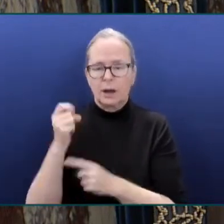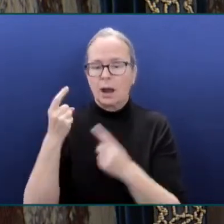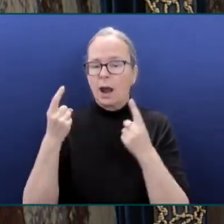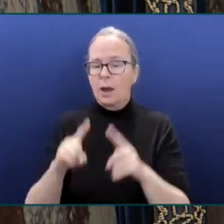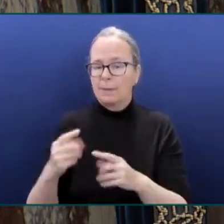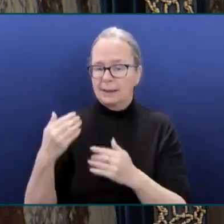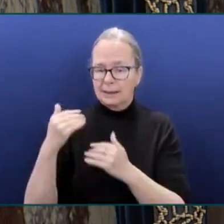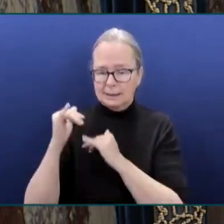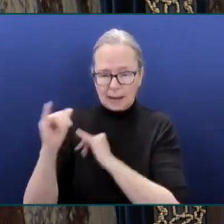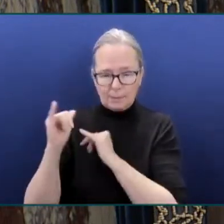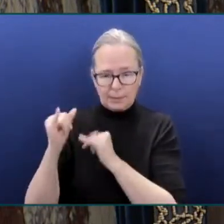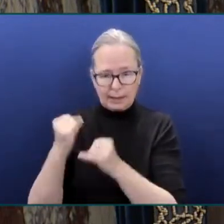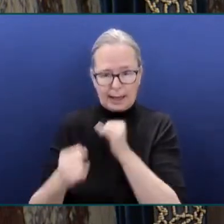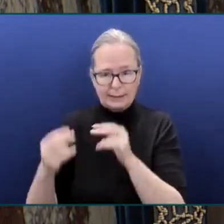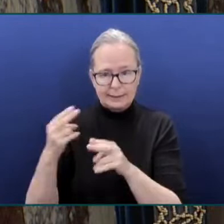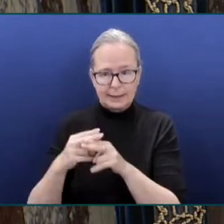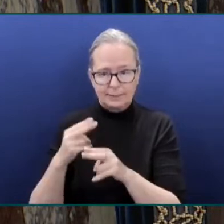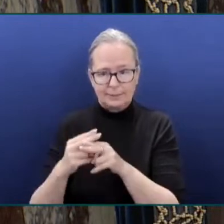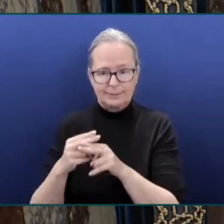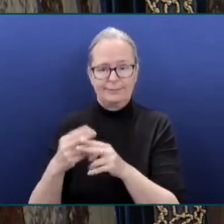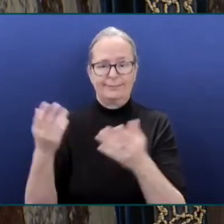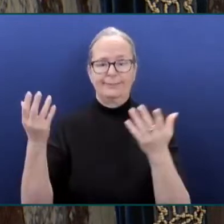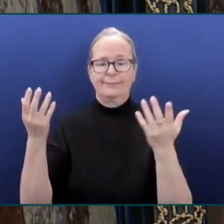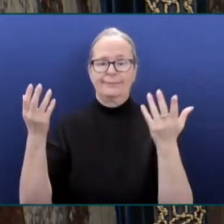Ryan Starchuk welcome to the House today?